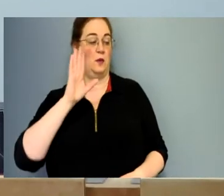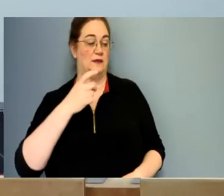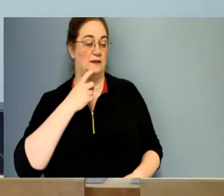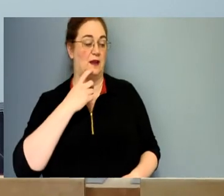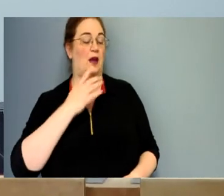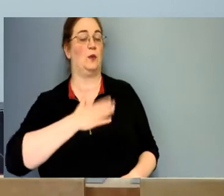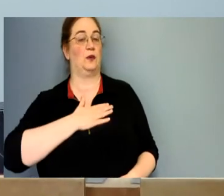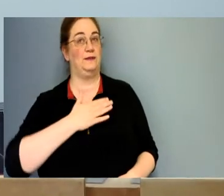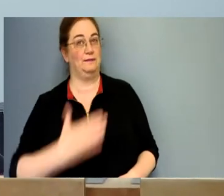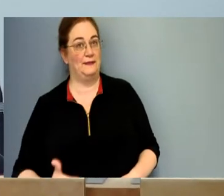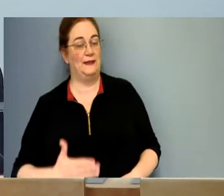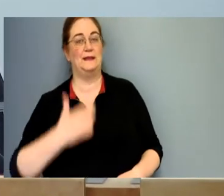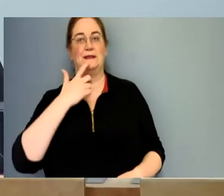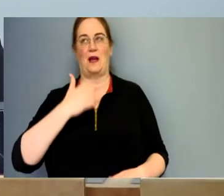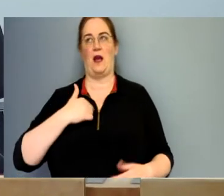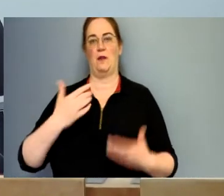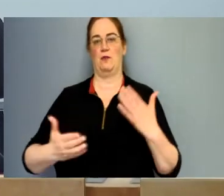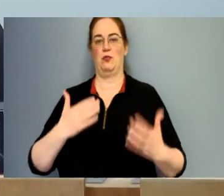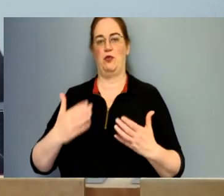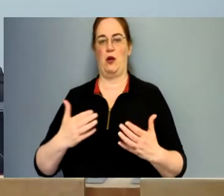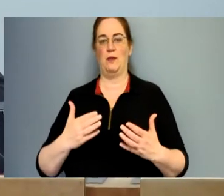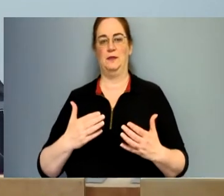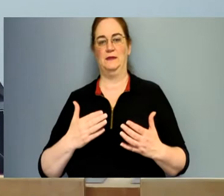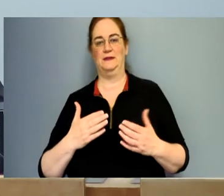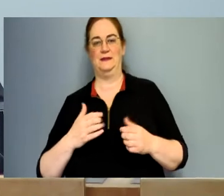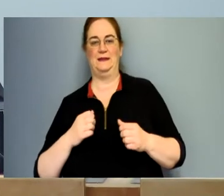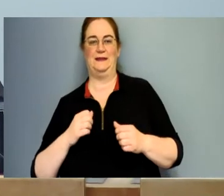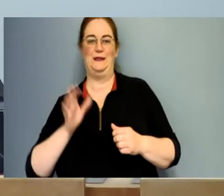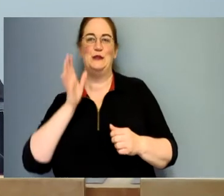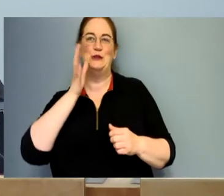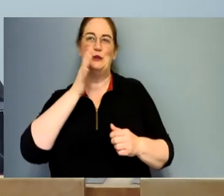will admittedly say that I probably drug my feet a little bit.